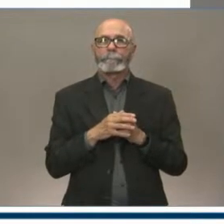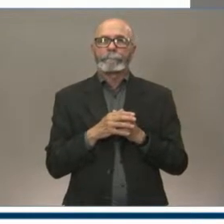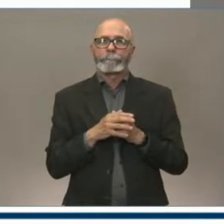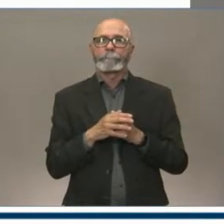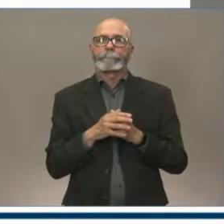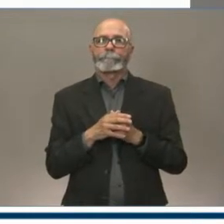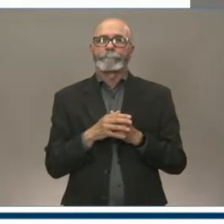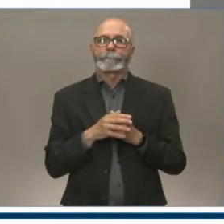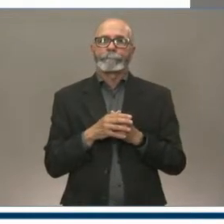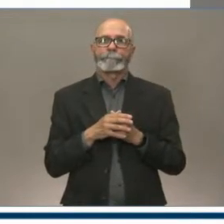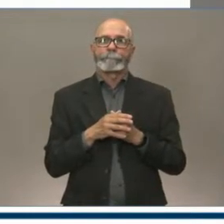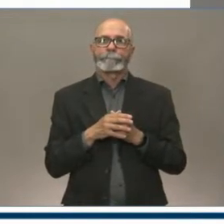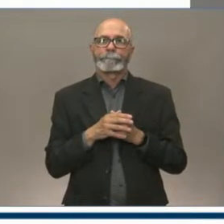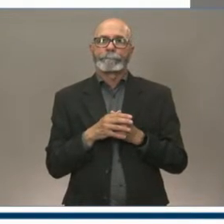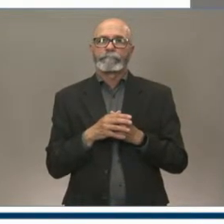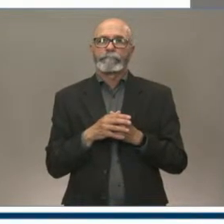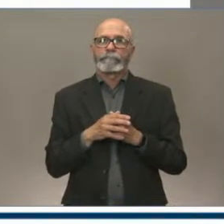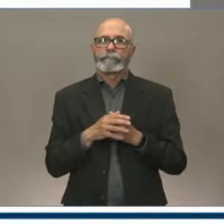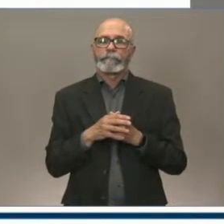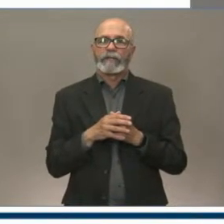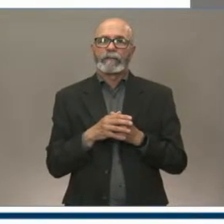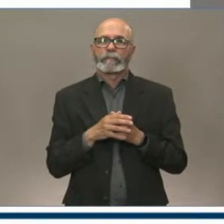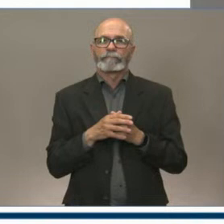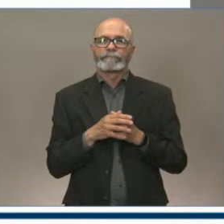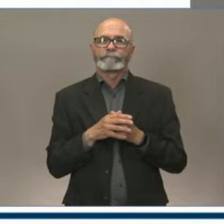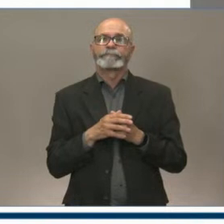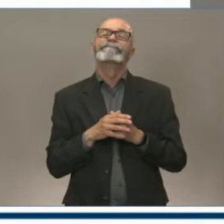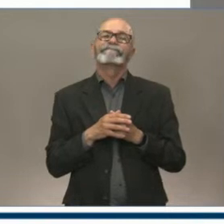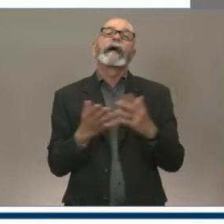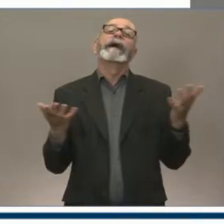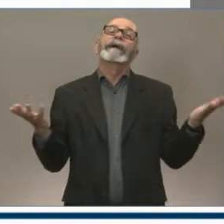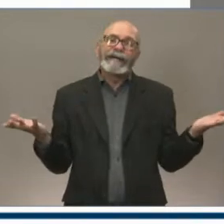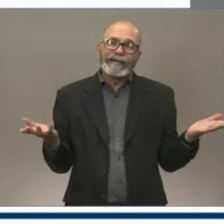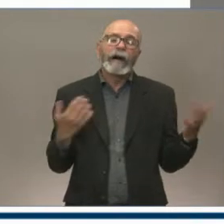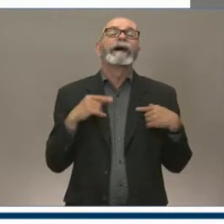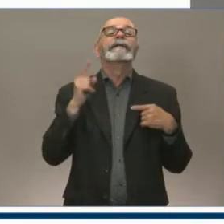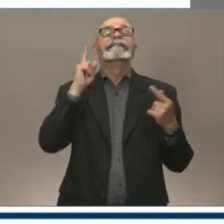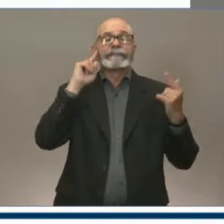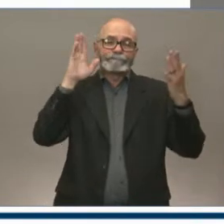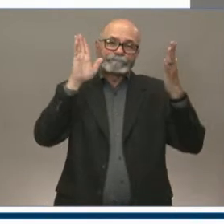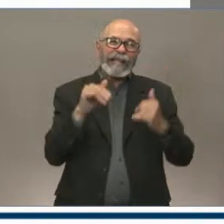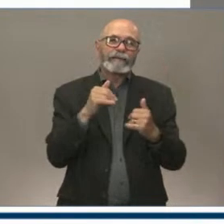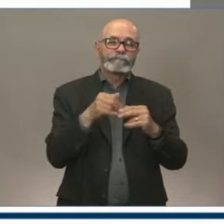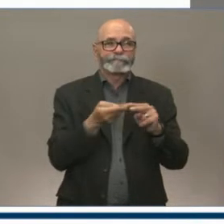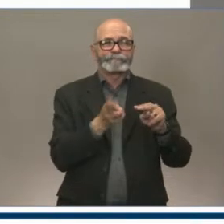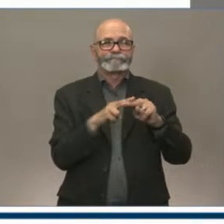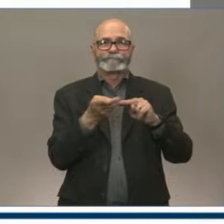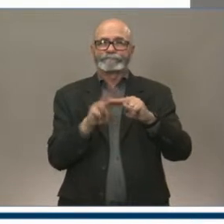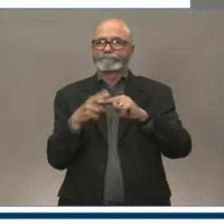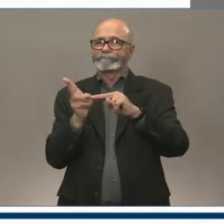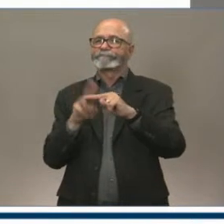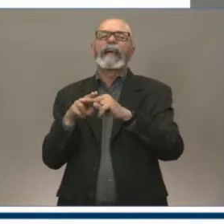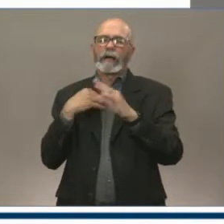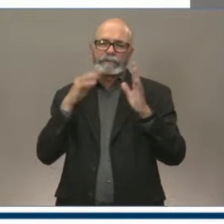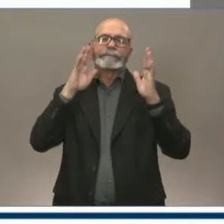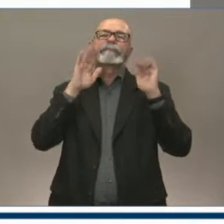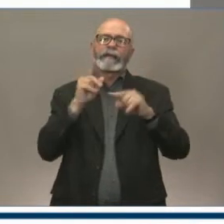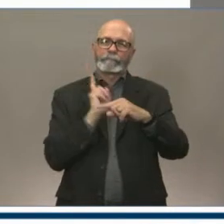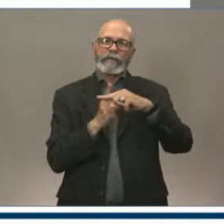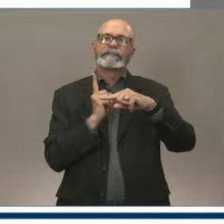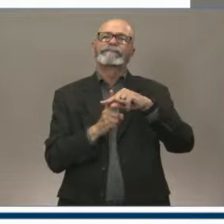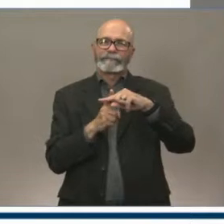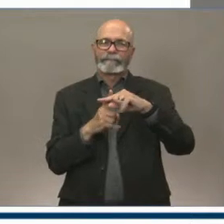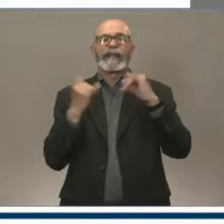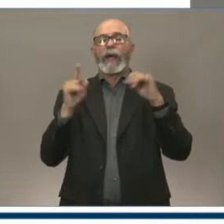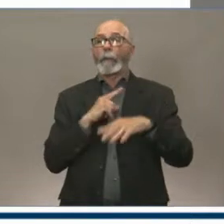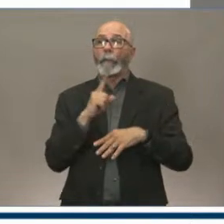of times in the last few days that I expected to see numbers increasing over the weekend into this week. We only put restrictions in